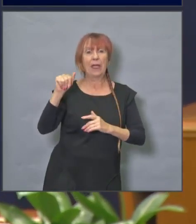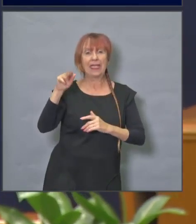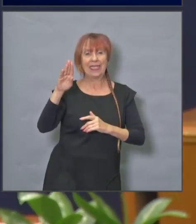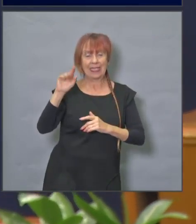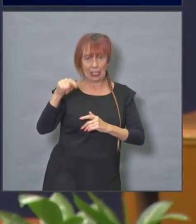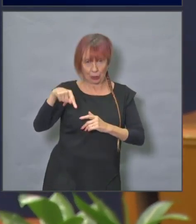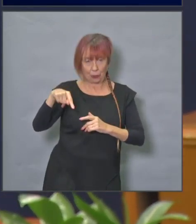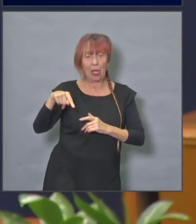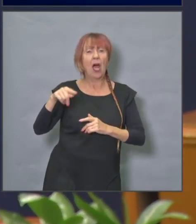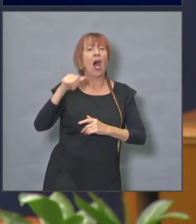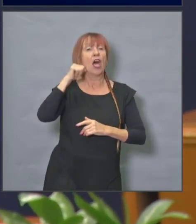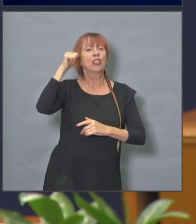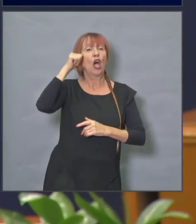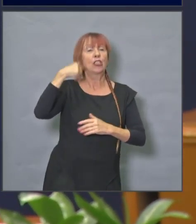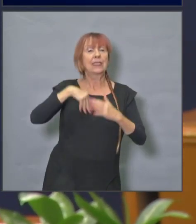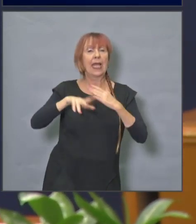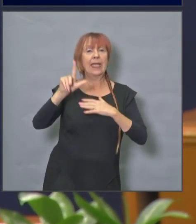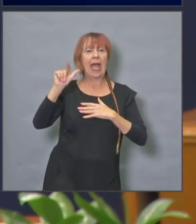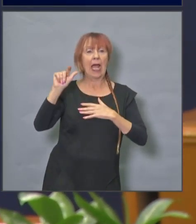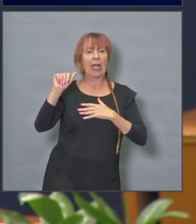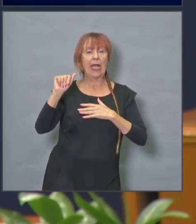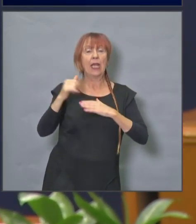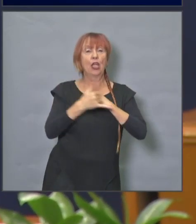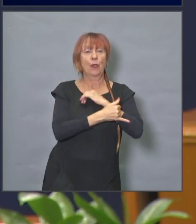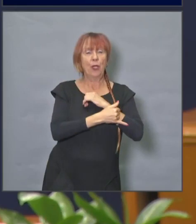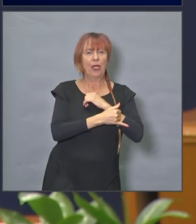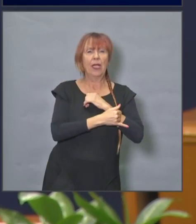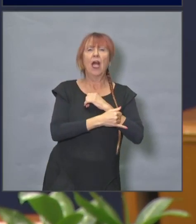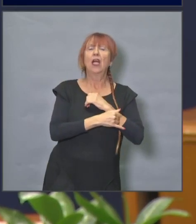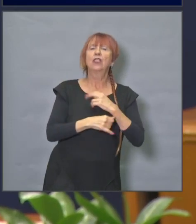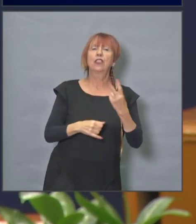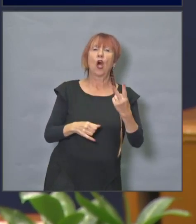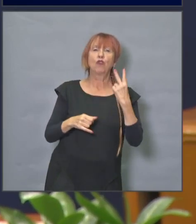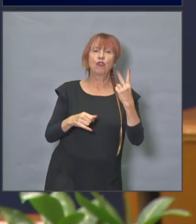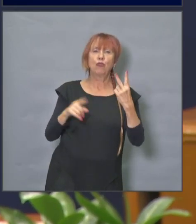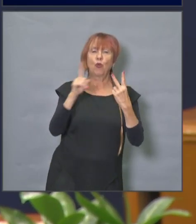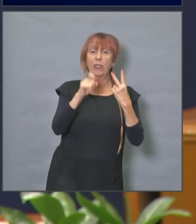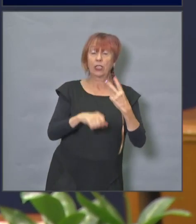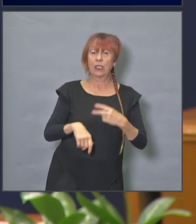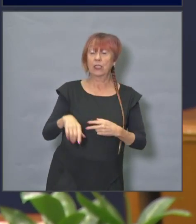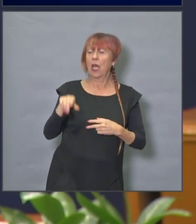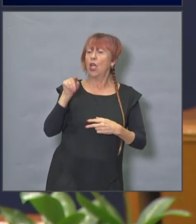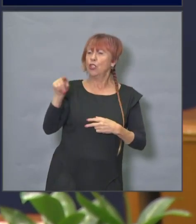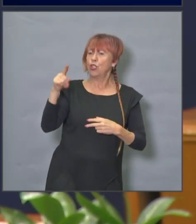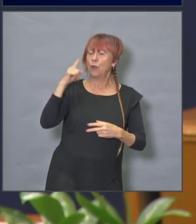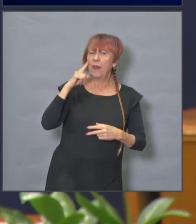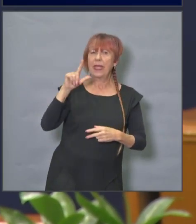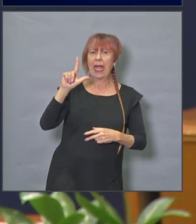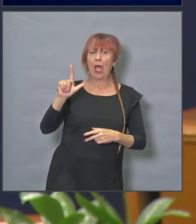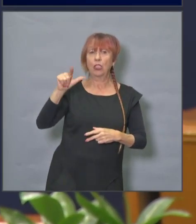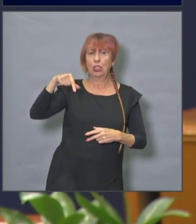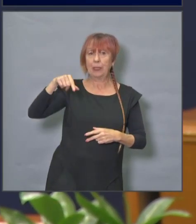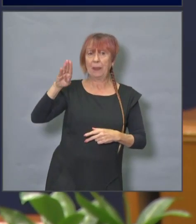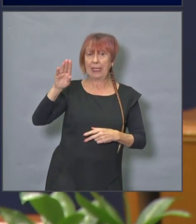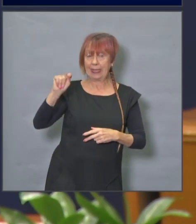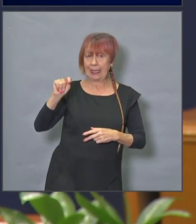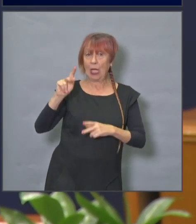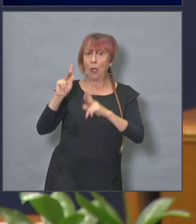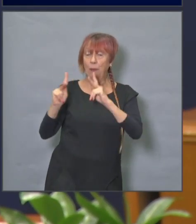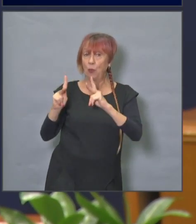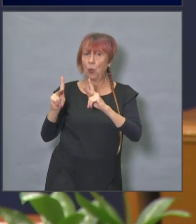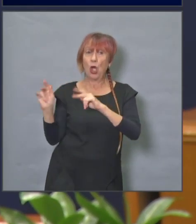questions. Do you consider LGBT people to be a demographic like race? And will you